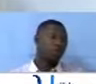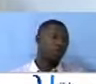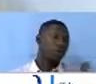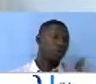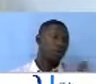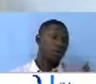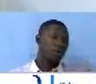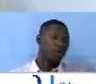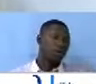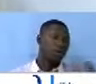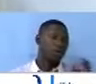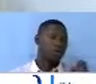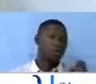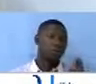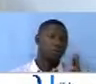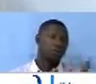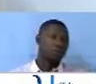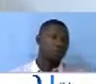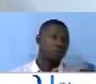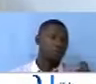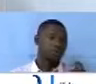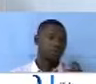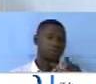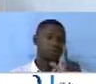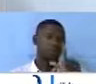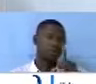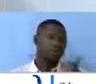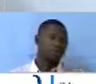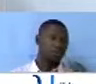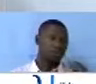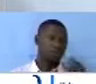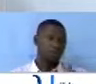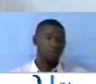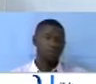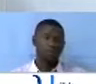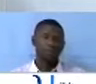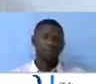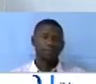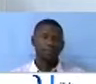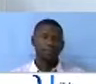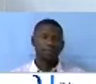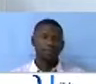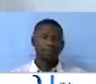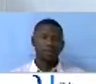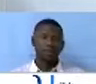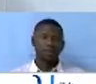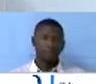Holger. I think it's produced by NIA. He gave us the documents.